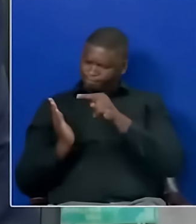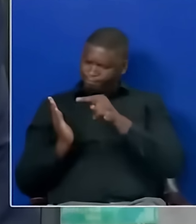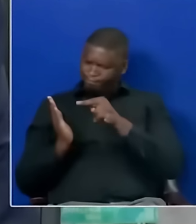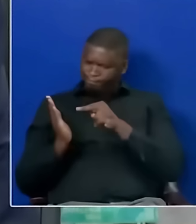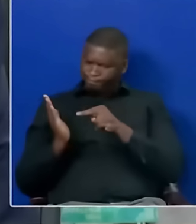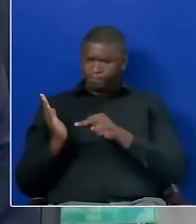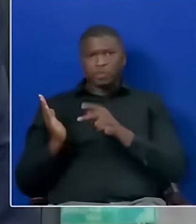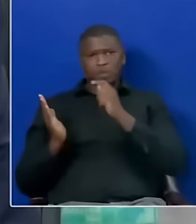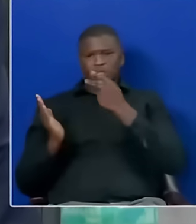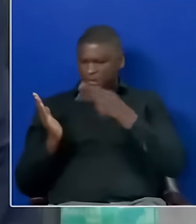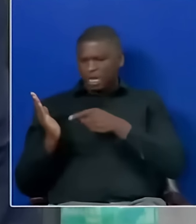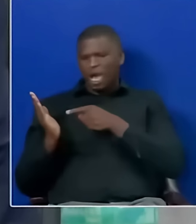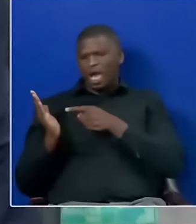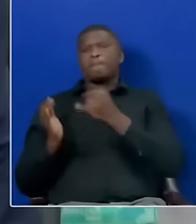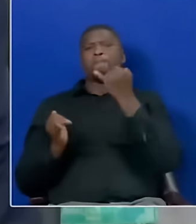errors.